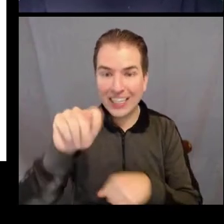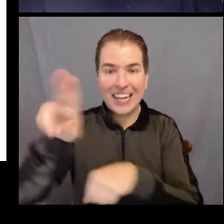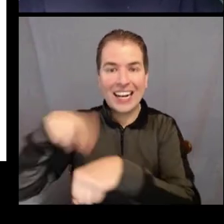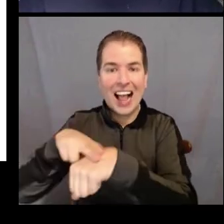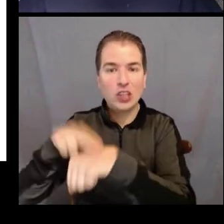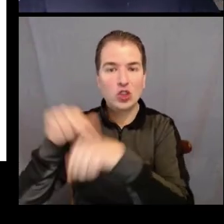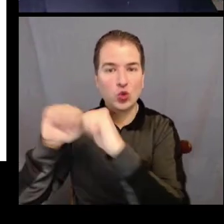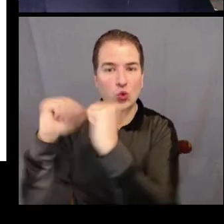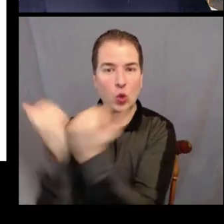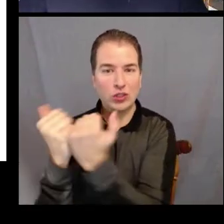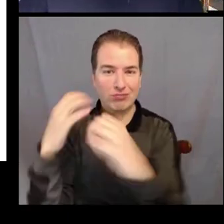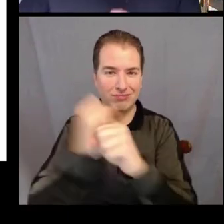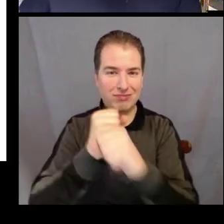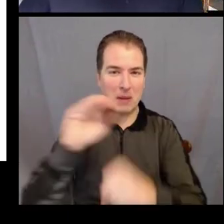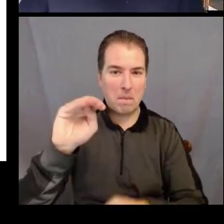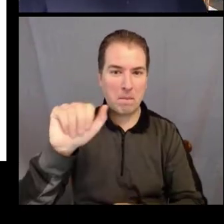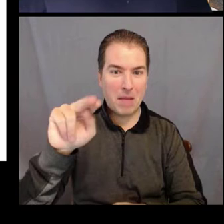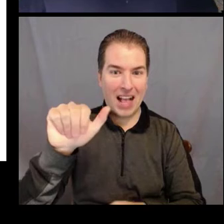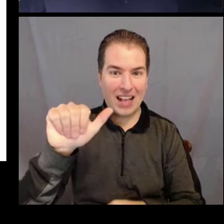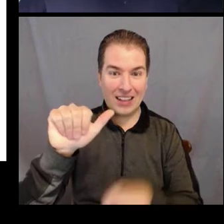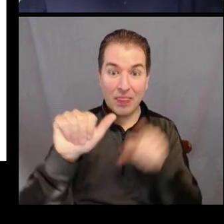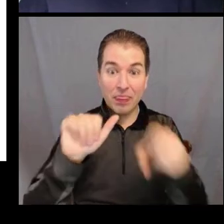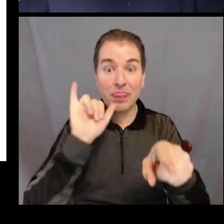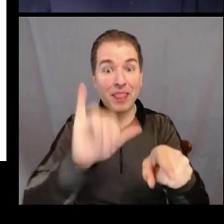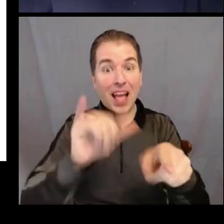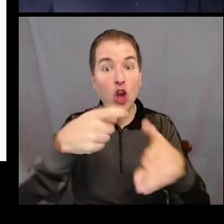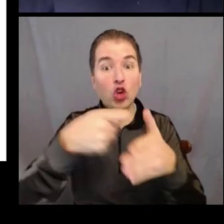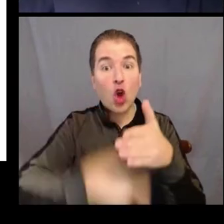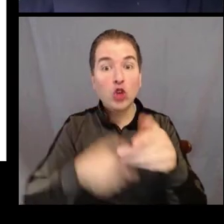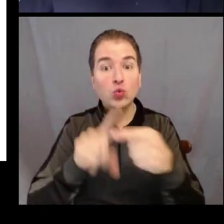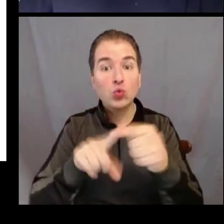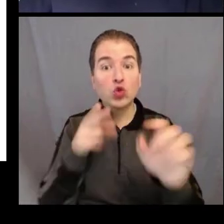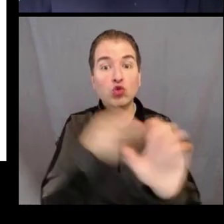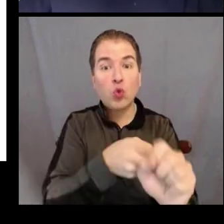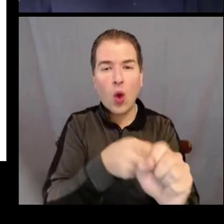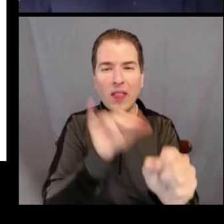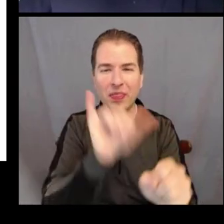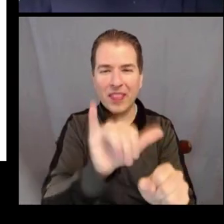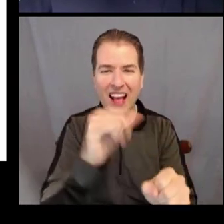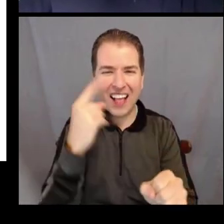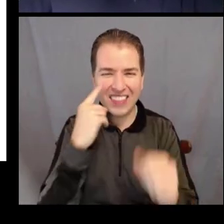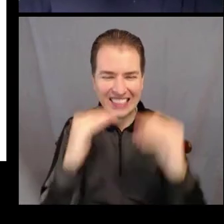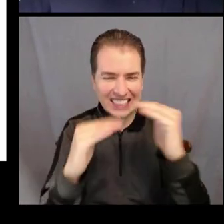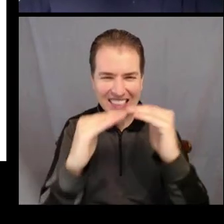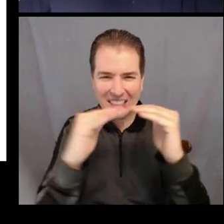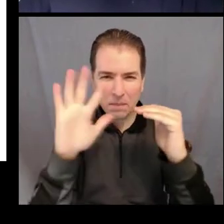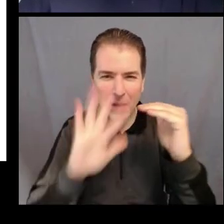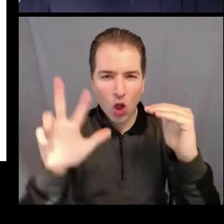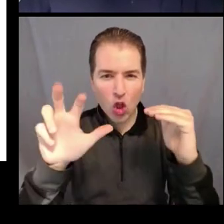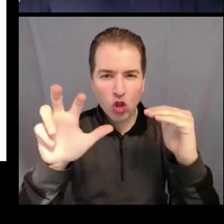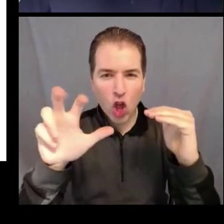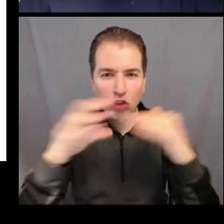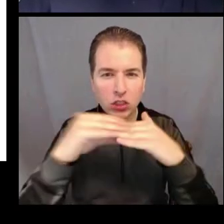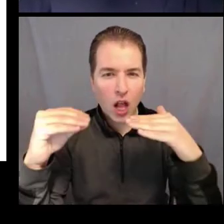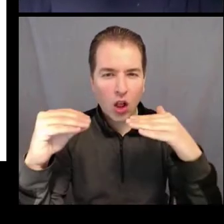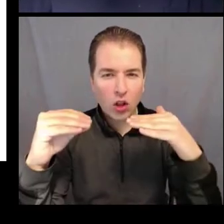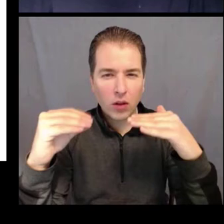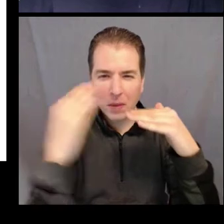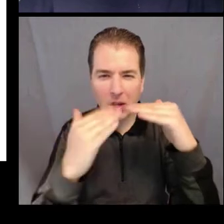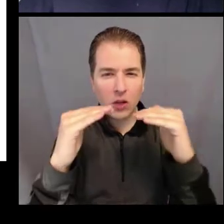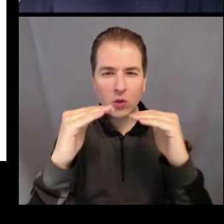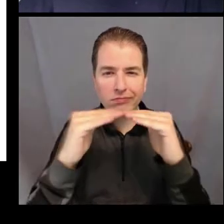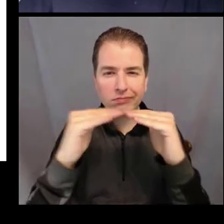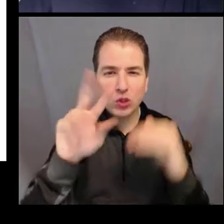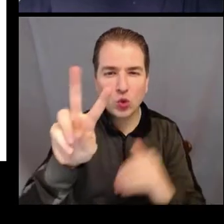National Association. The cost of joining MANA is a little bit shy of $300. I think